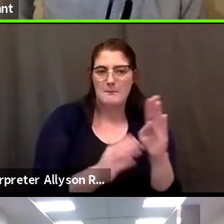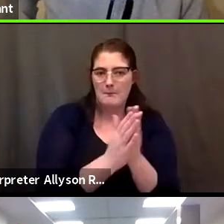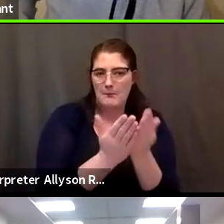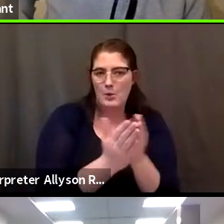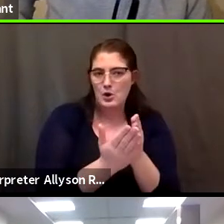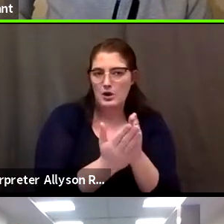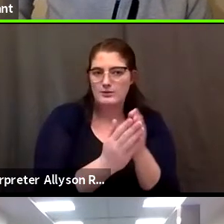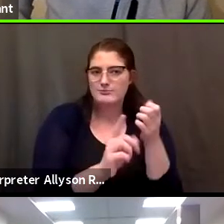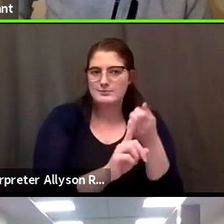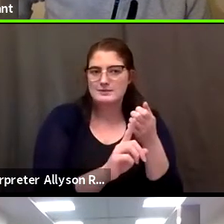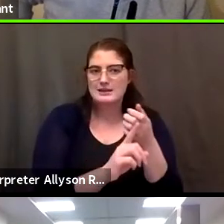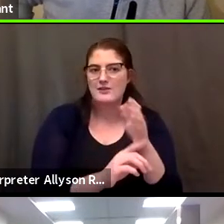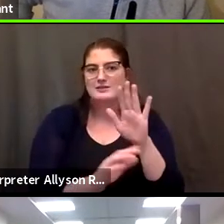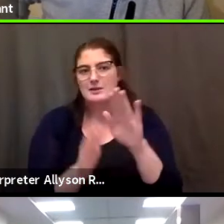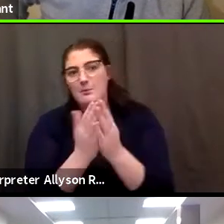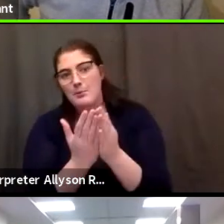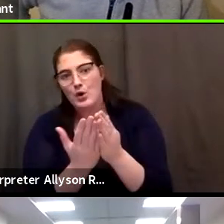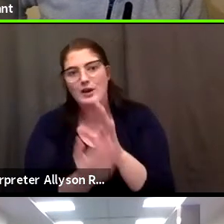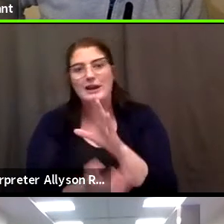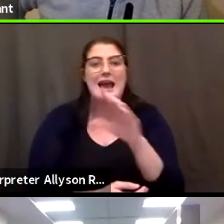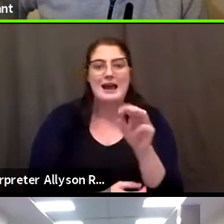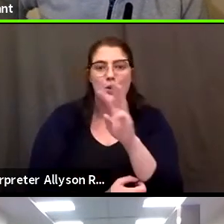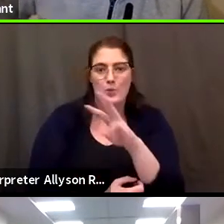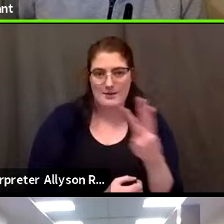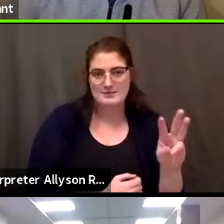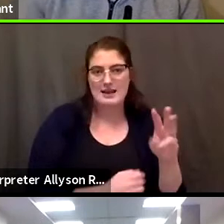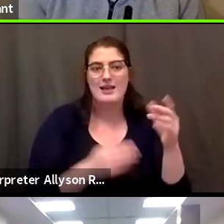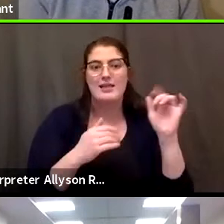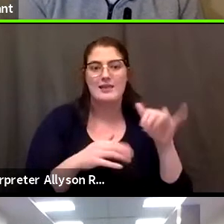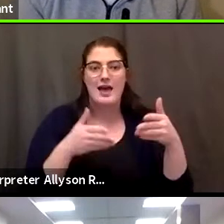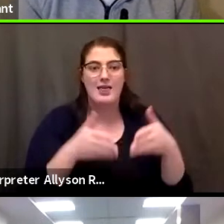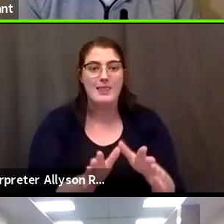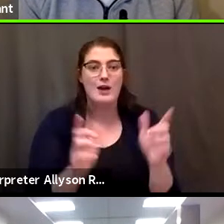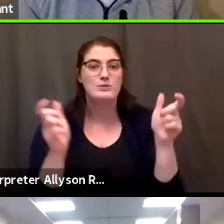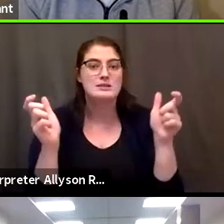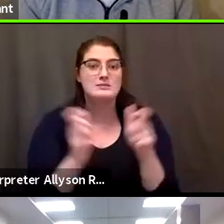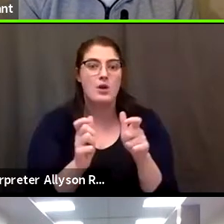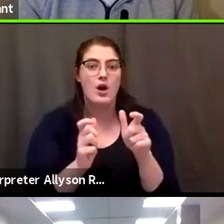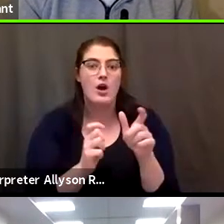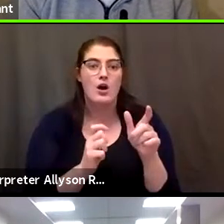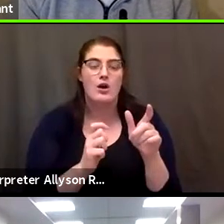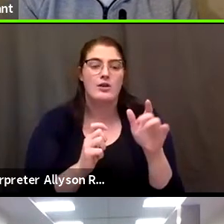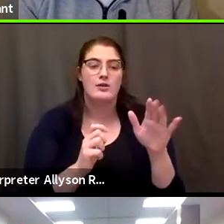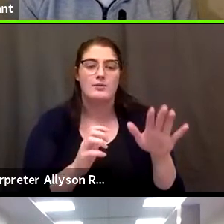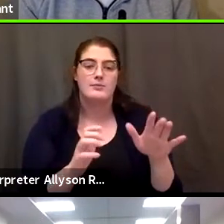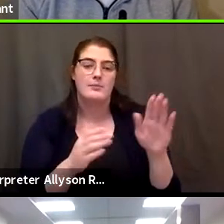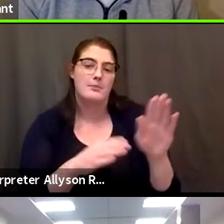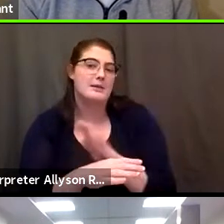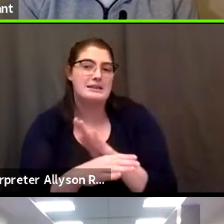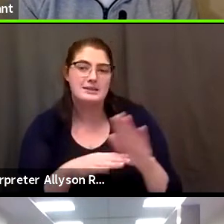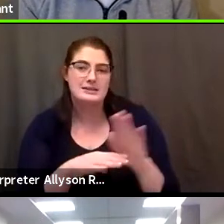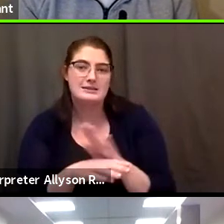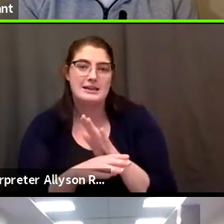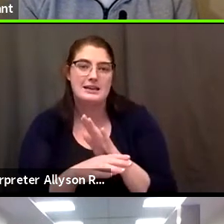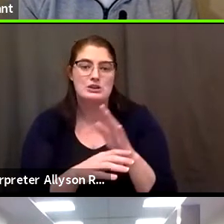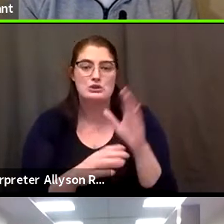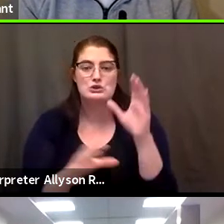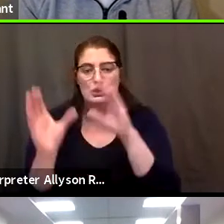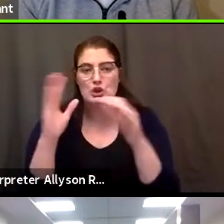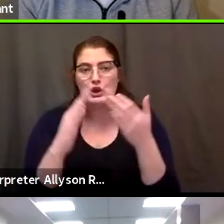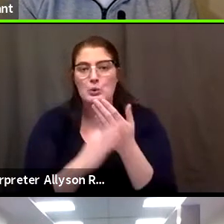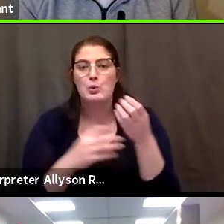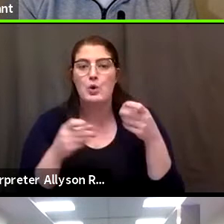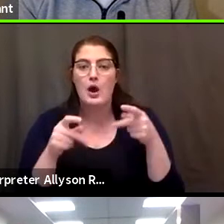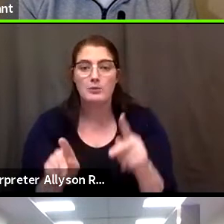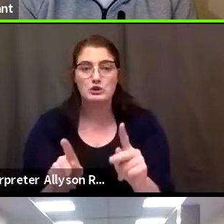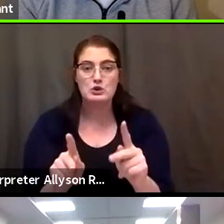a book and also a website that allows small and disadvantaged businesses to look through opportunities